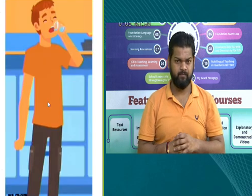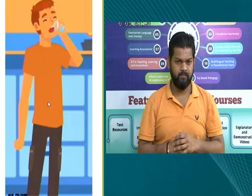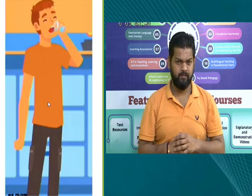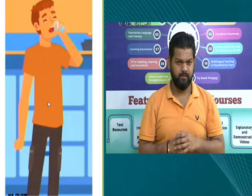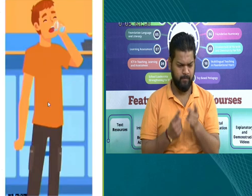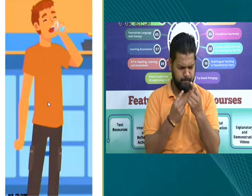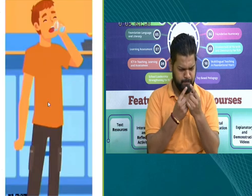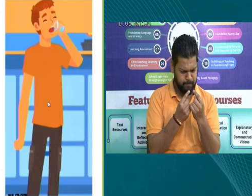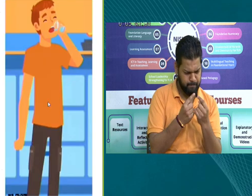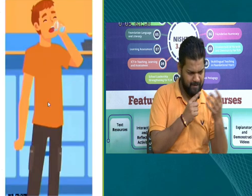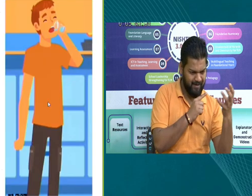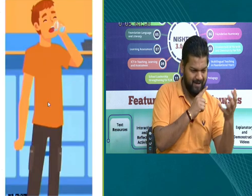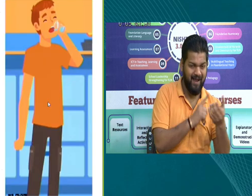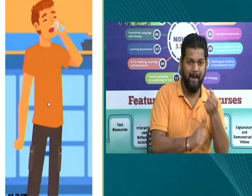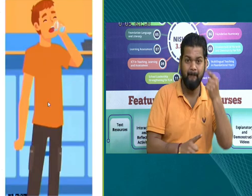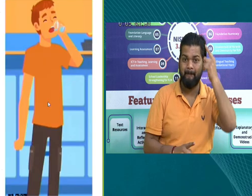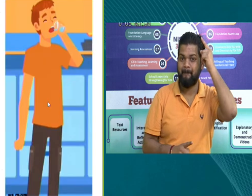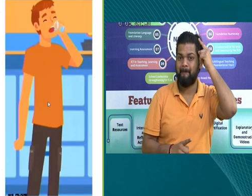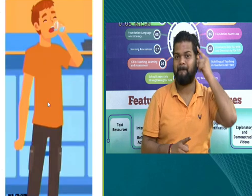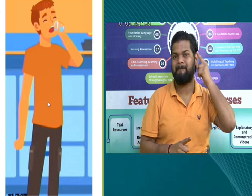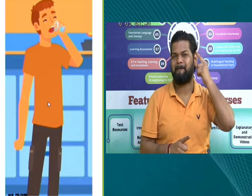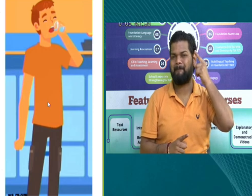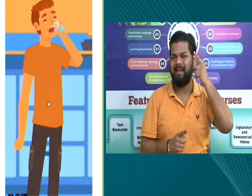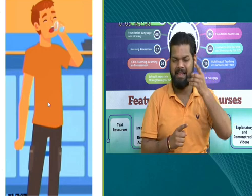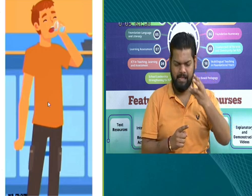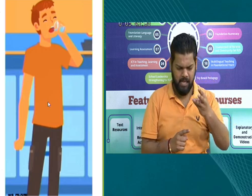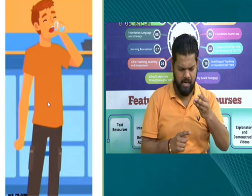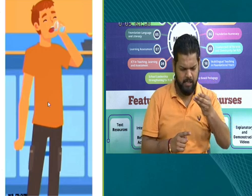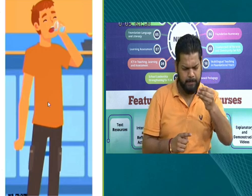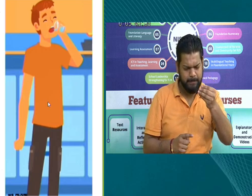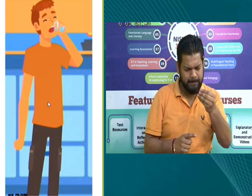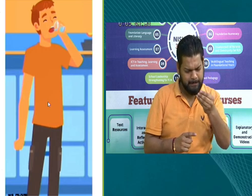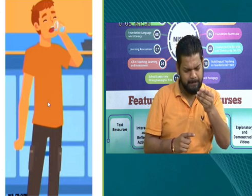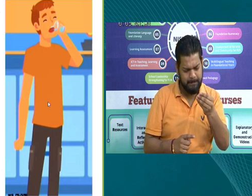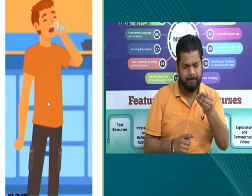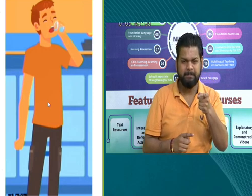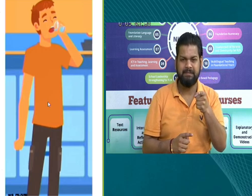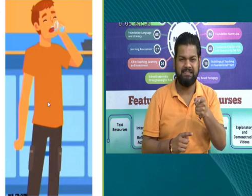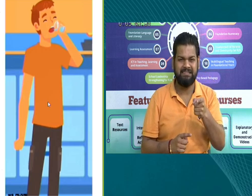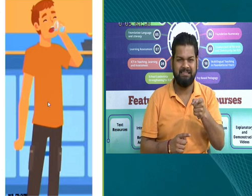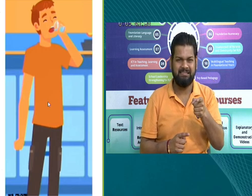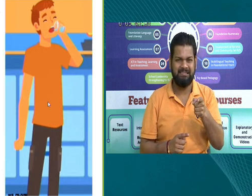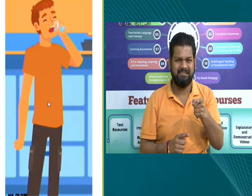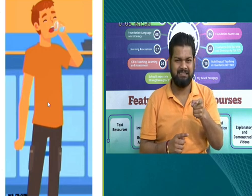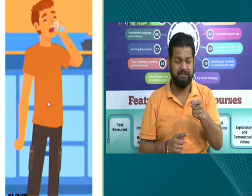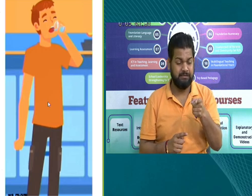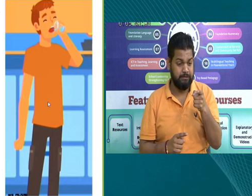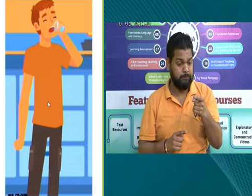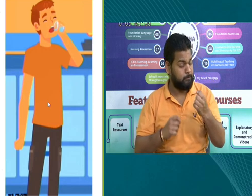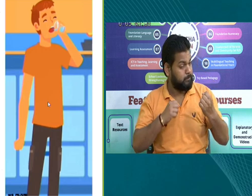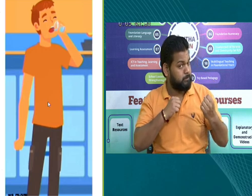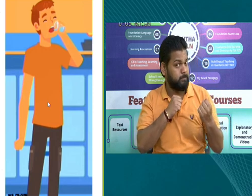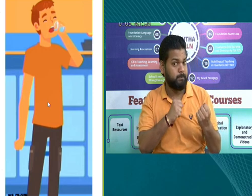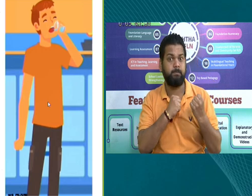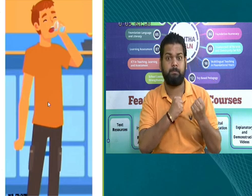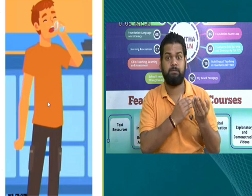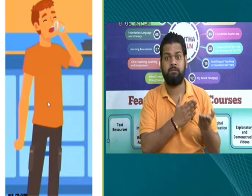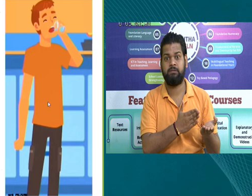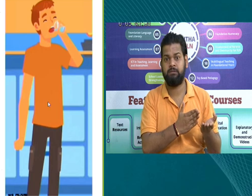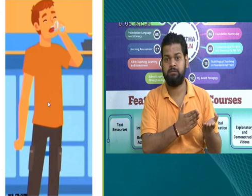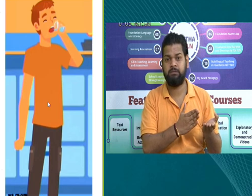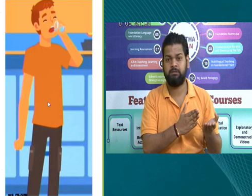a black oily liquid. It was a very, very strong liquid.